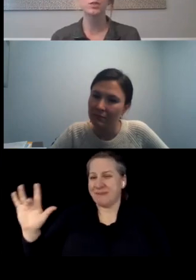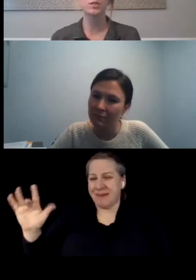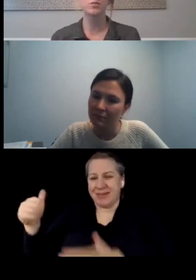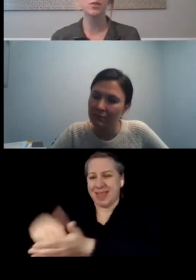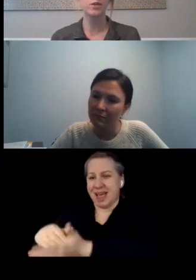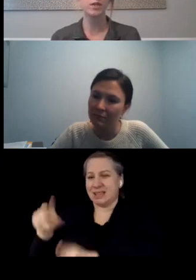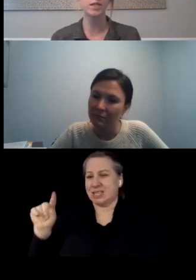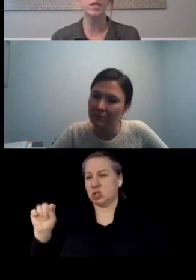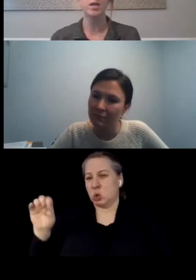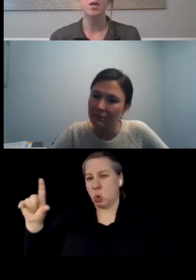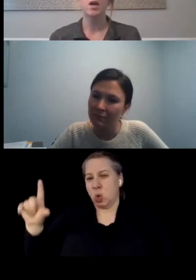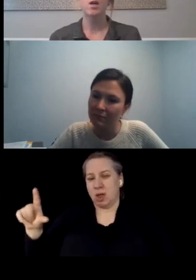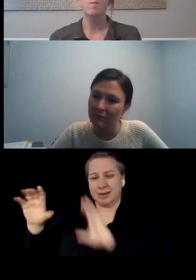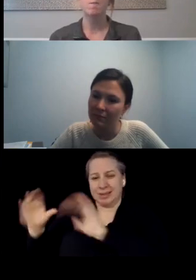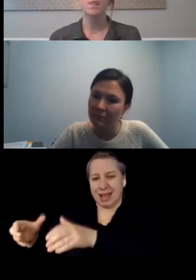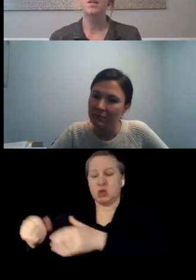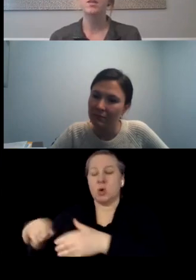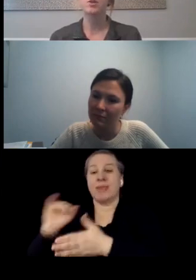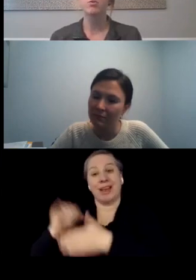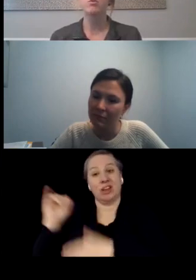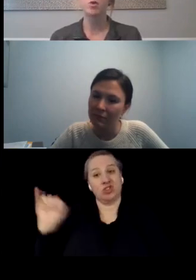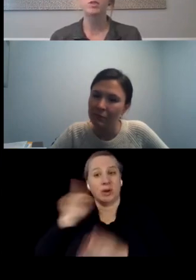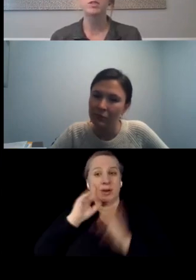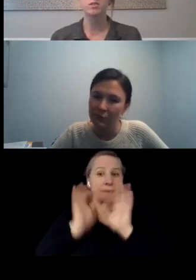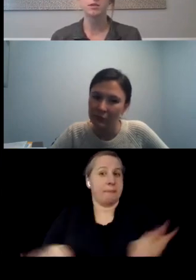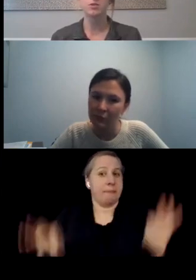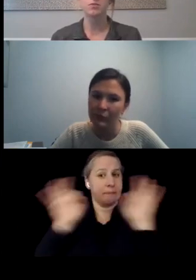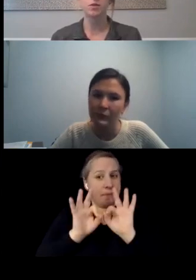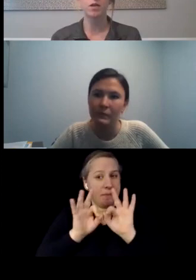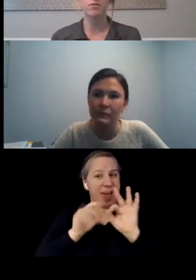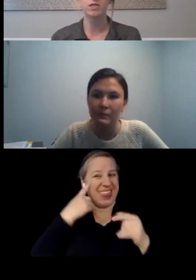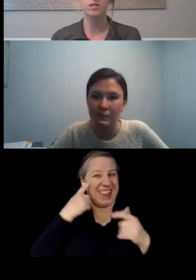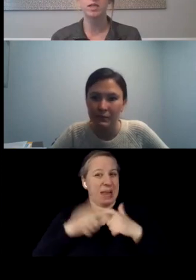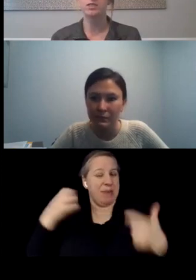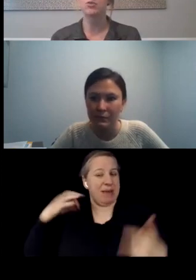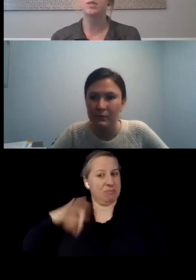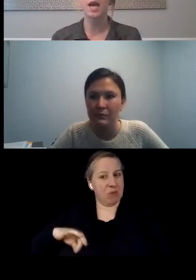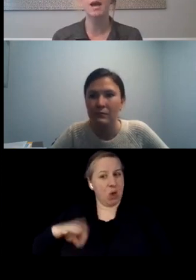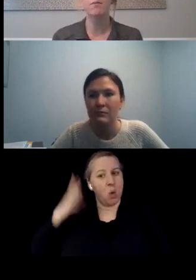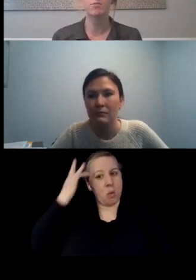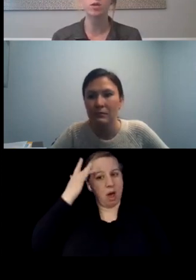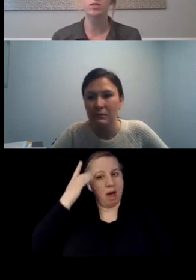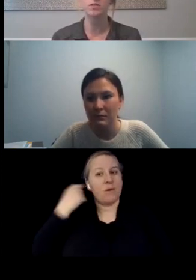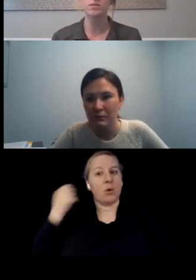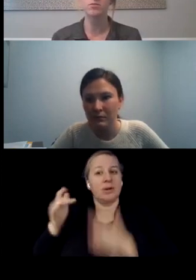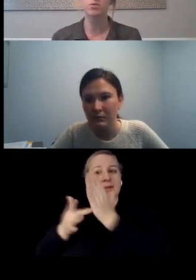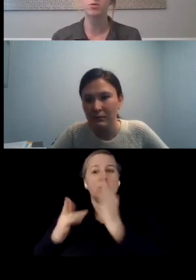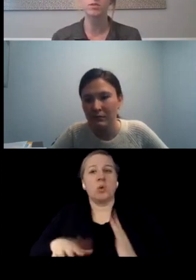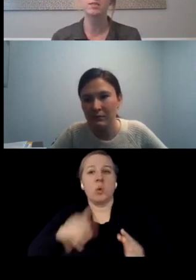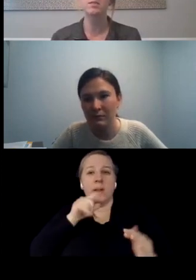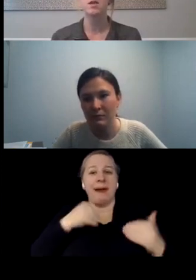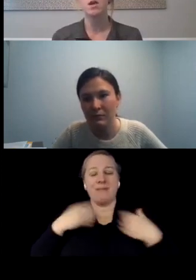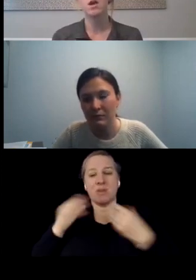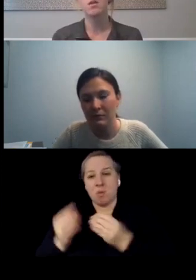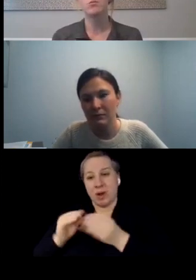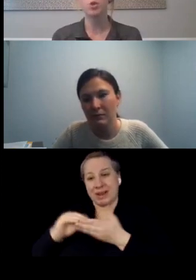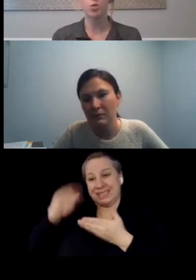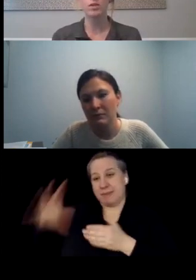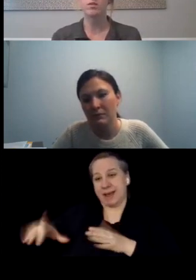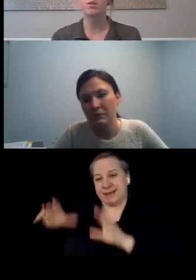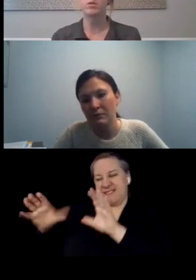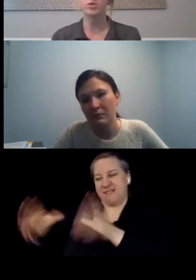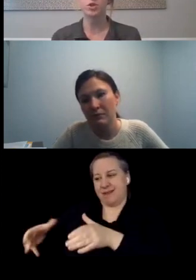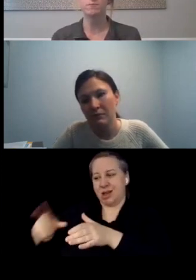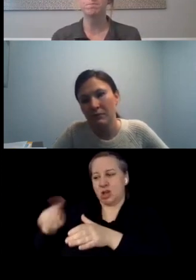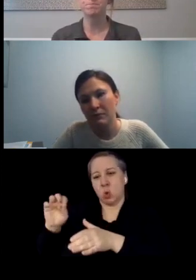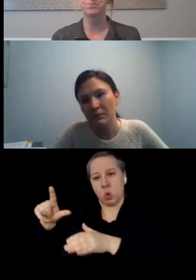tool insurance is very key. And I think a huge bonus, especially for a lot of these technicians that have the more expensive tool sets, knowing